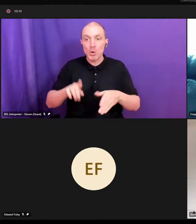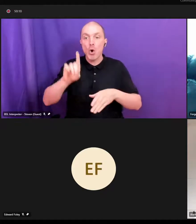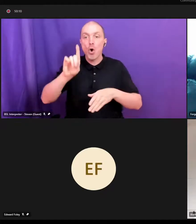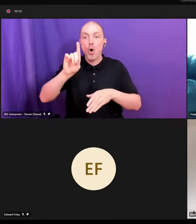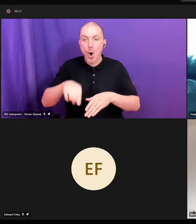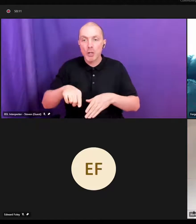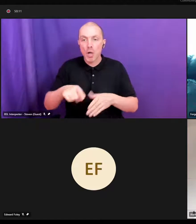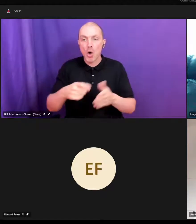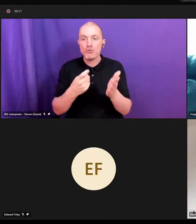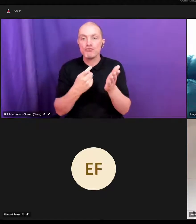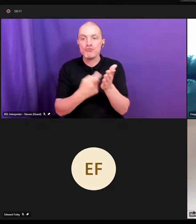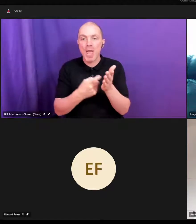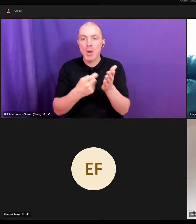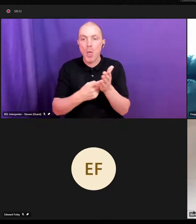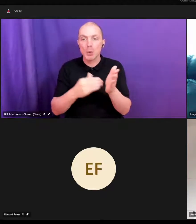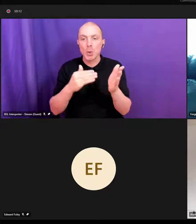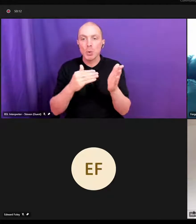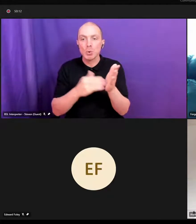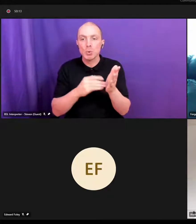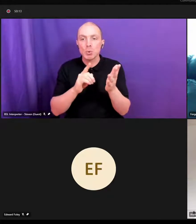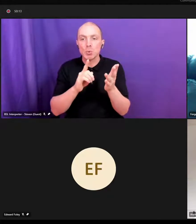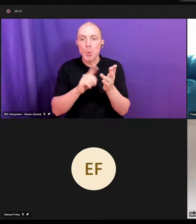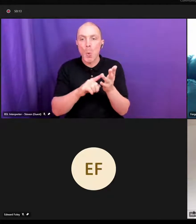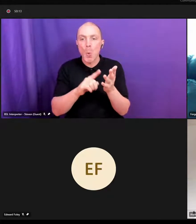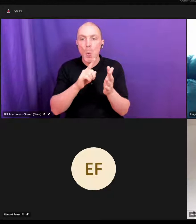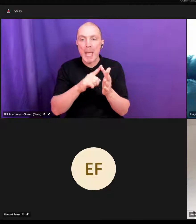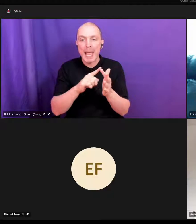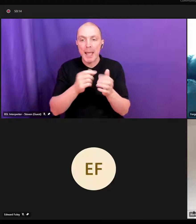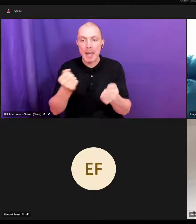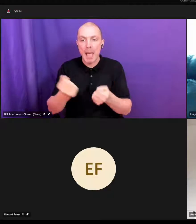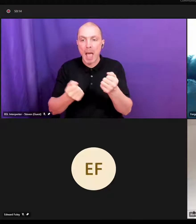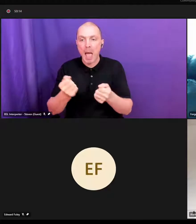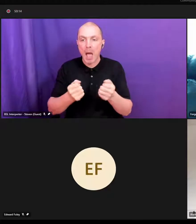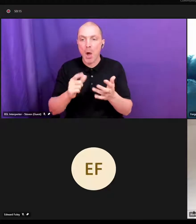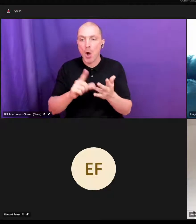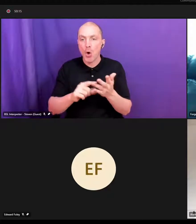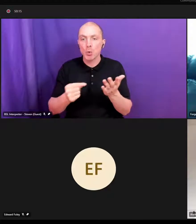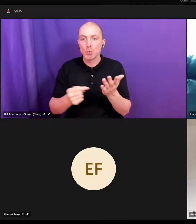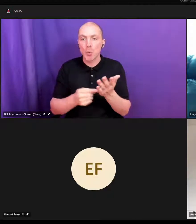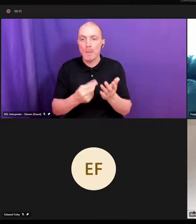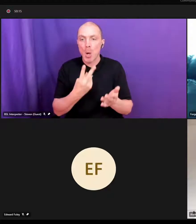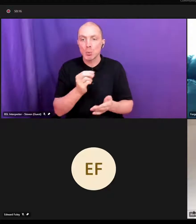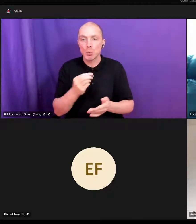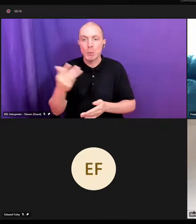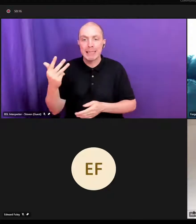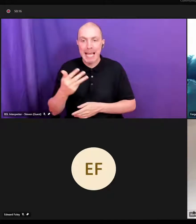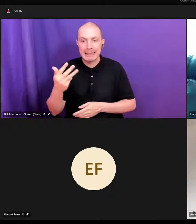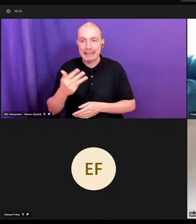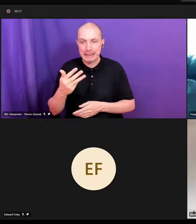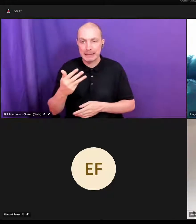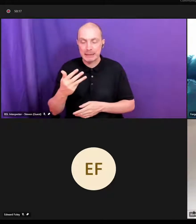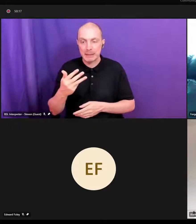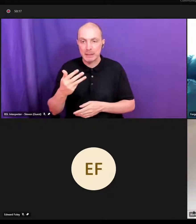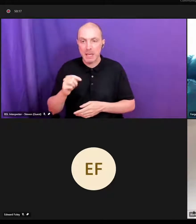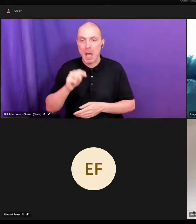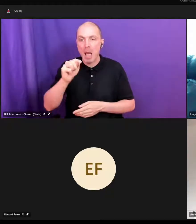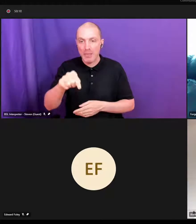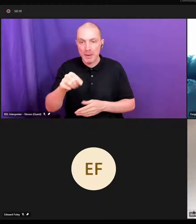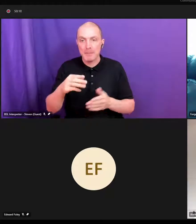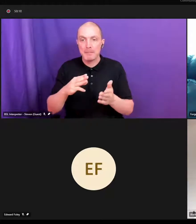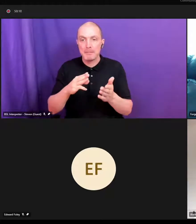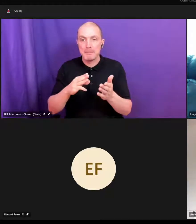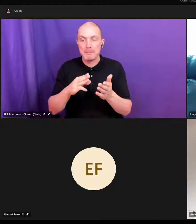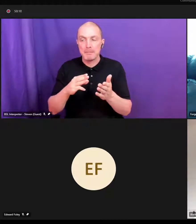Renault Zoes, and that was between October 2019 and March, and just as then